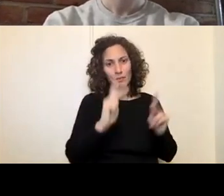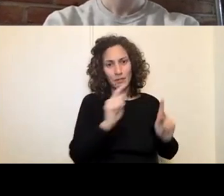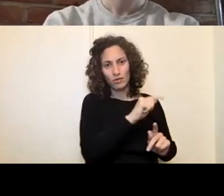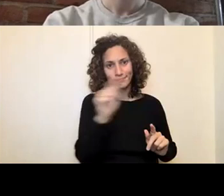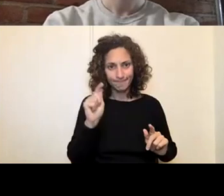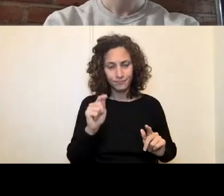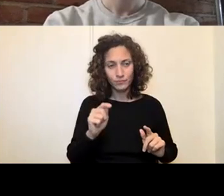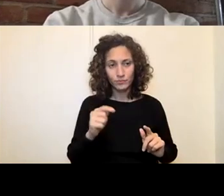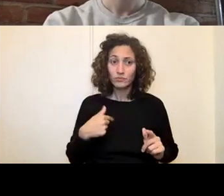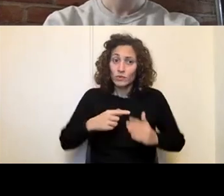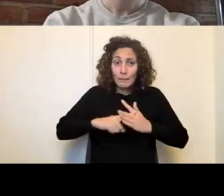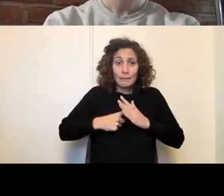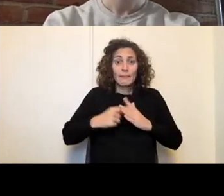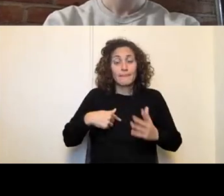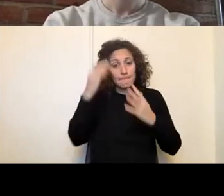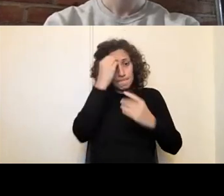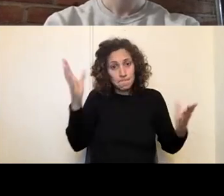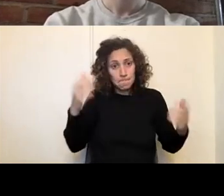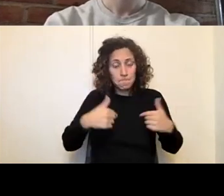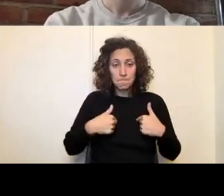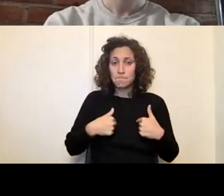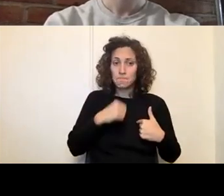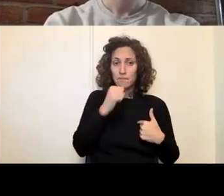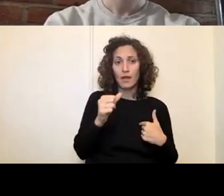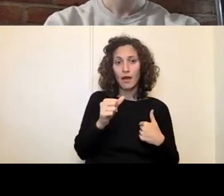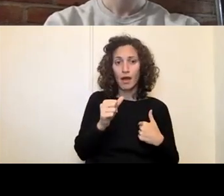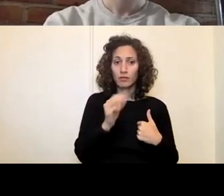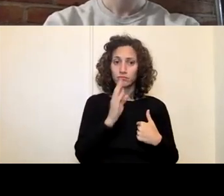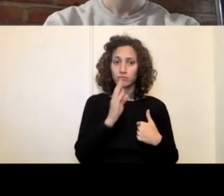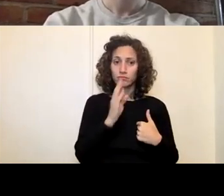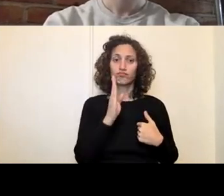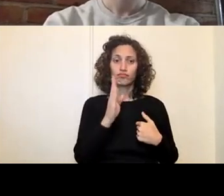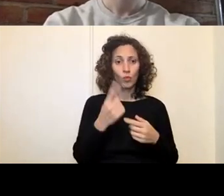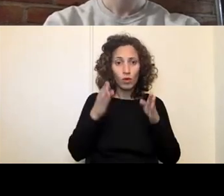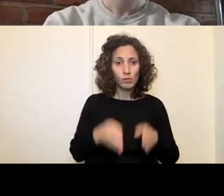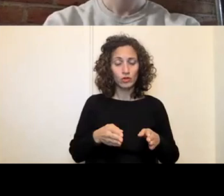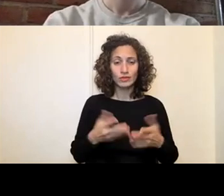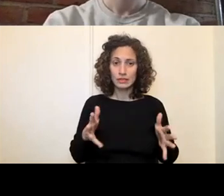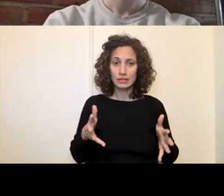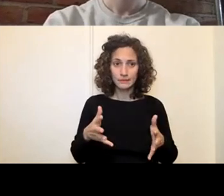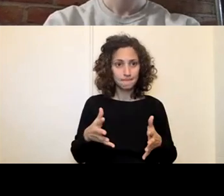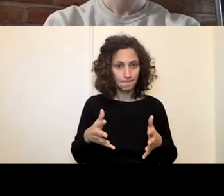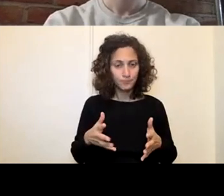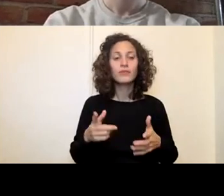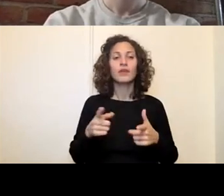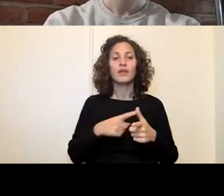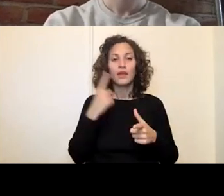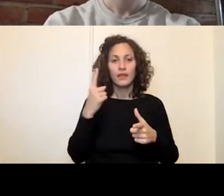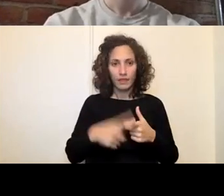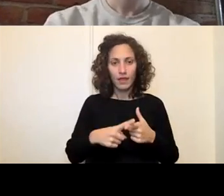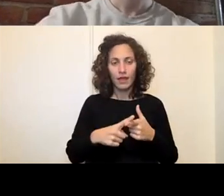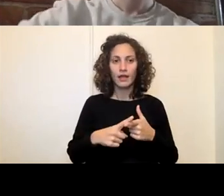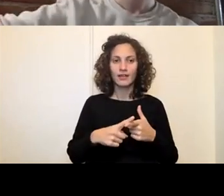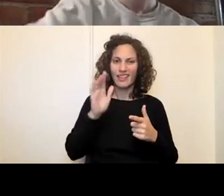that folks know that I practice consensual non-monogamy, and that helps spread intimacy among many